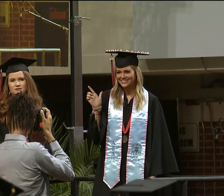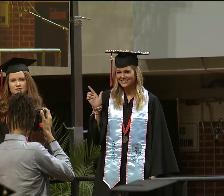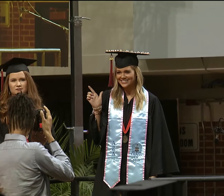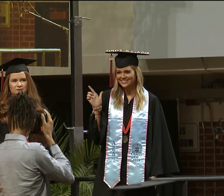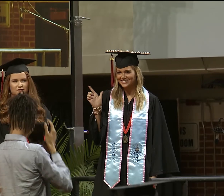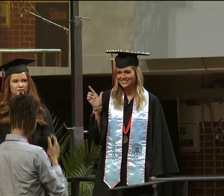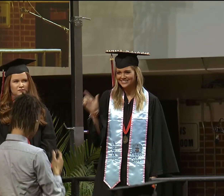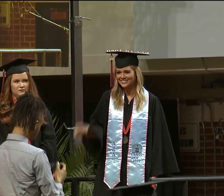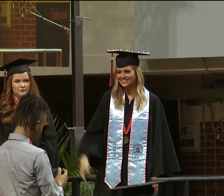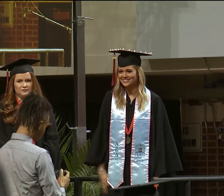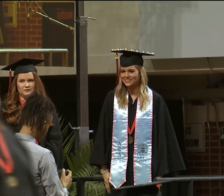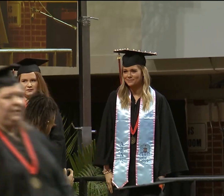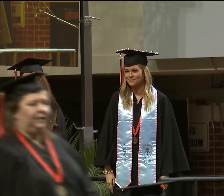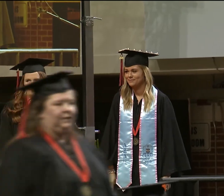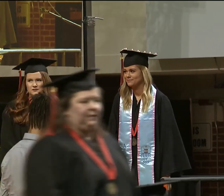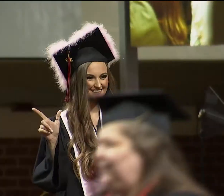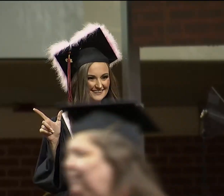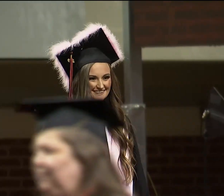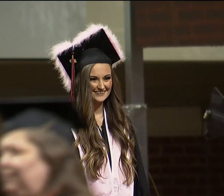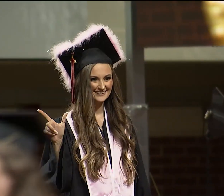Kira Williamson.